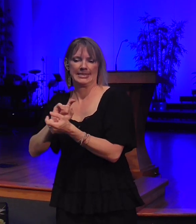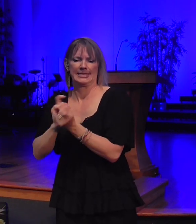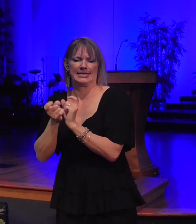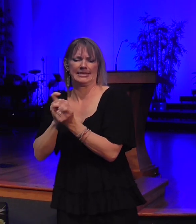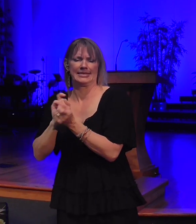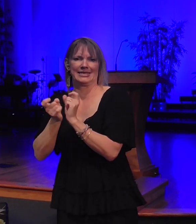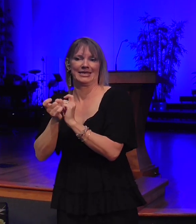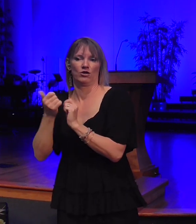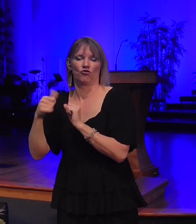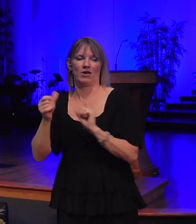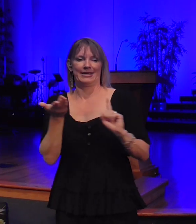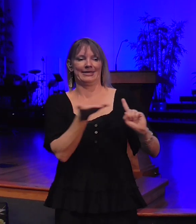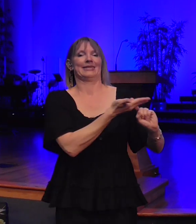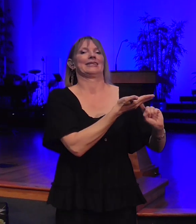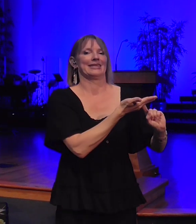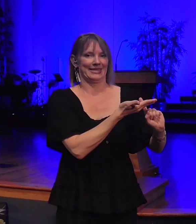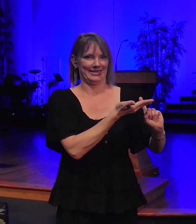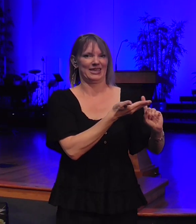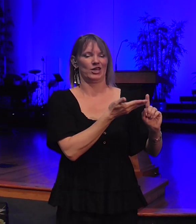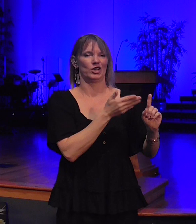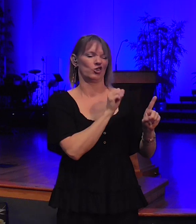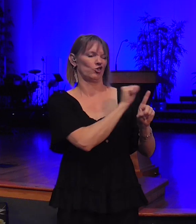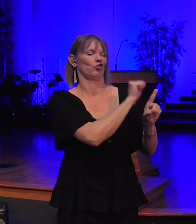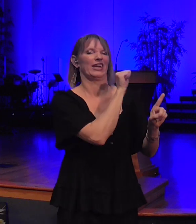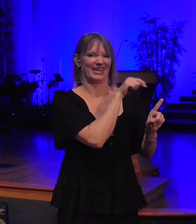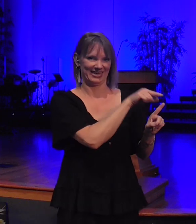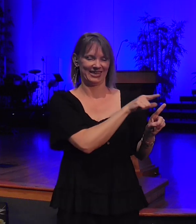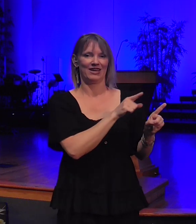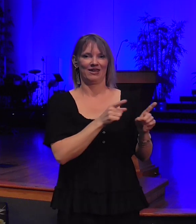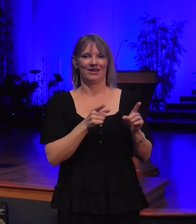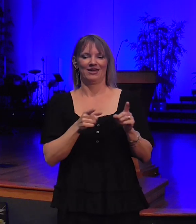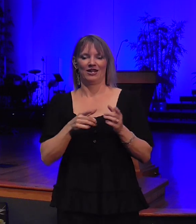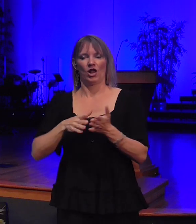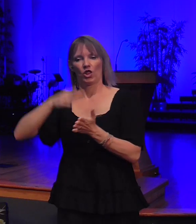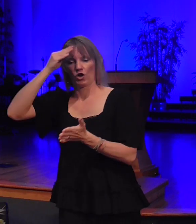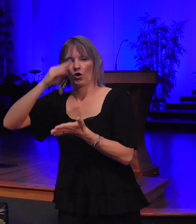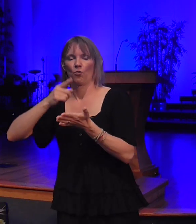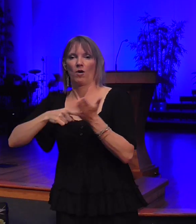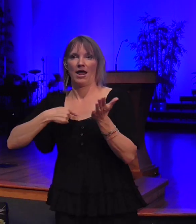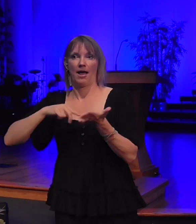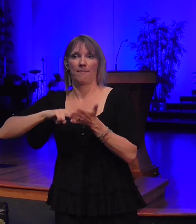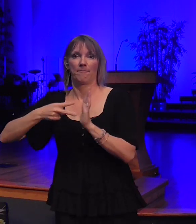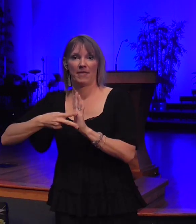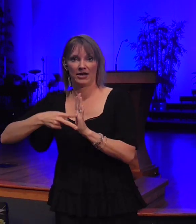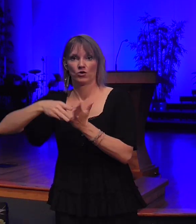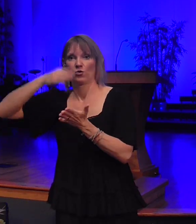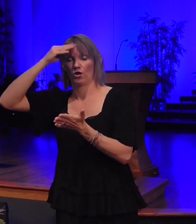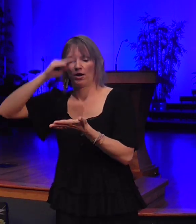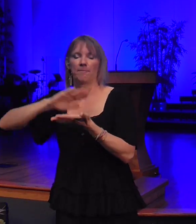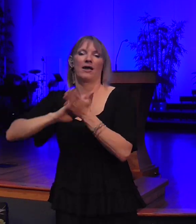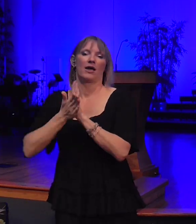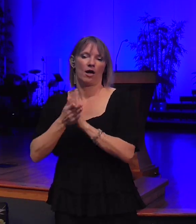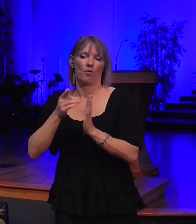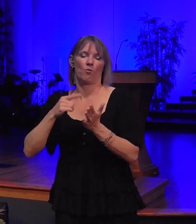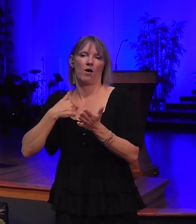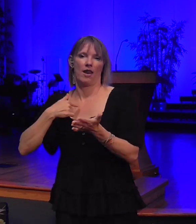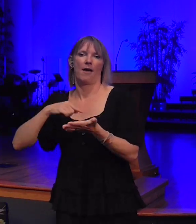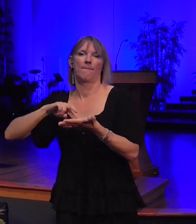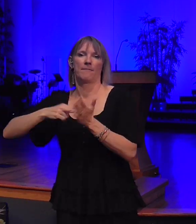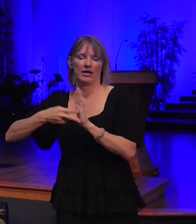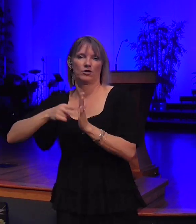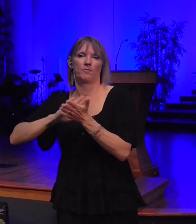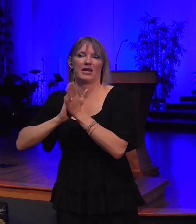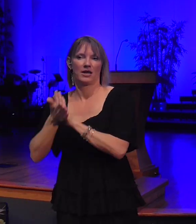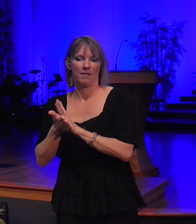little mind into following the right path so I can learn what I'm meant to learn and become who I'm meant to become. And I call that process a spiritual sleight of